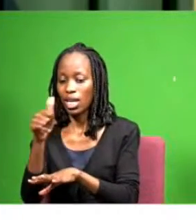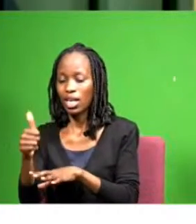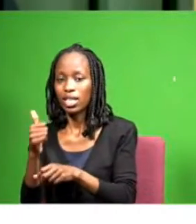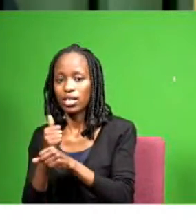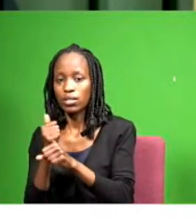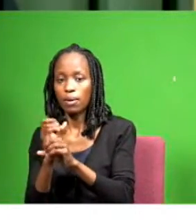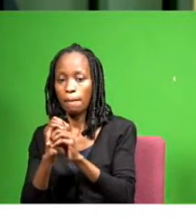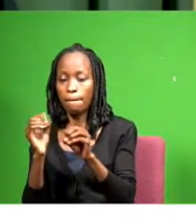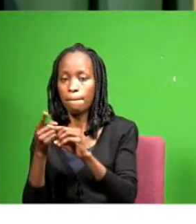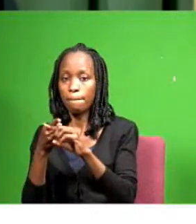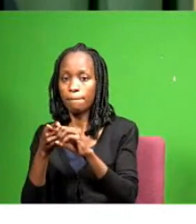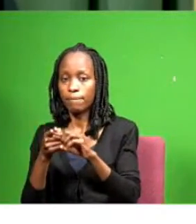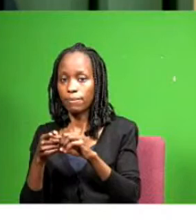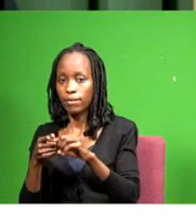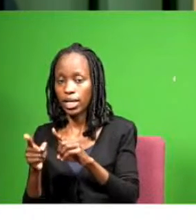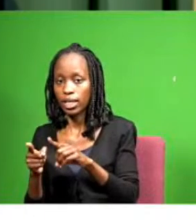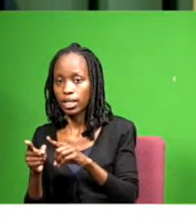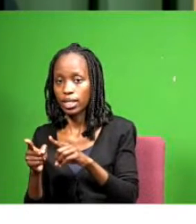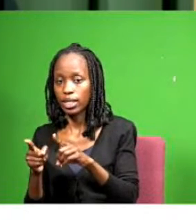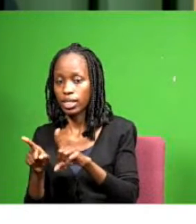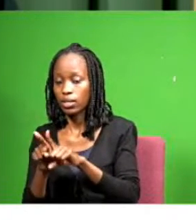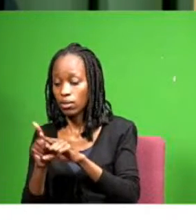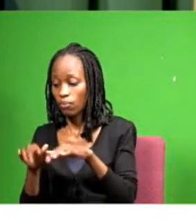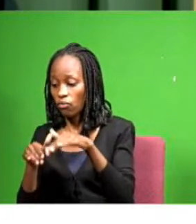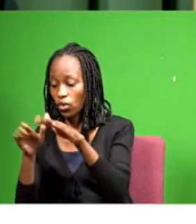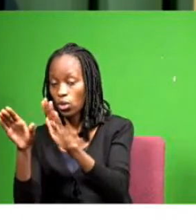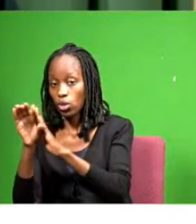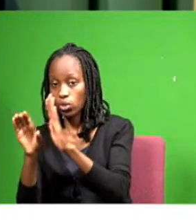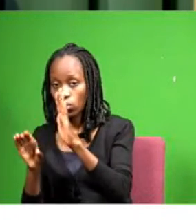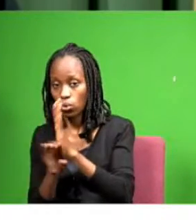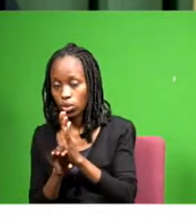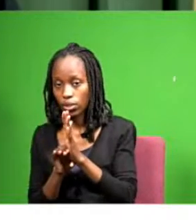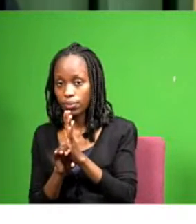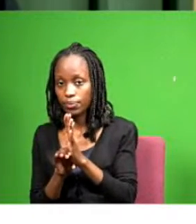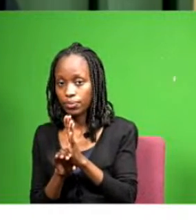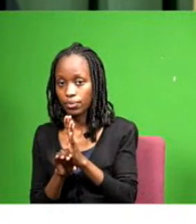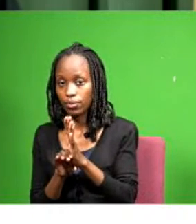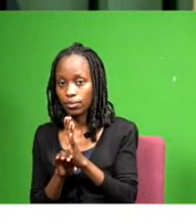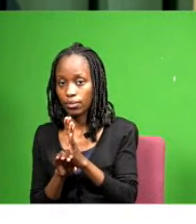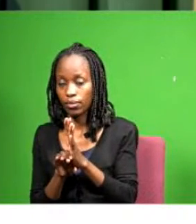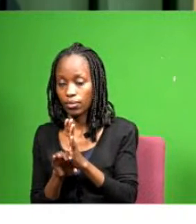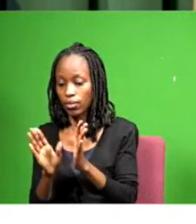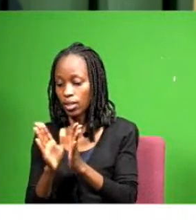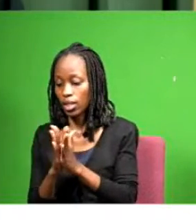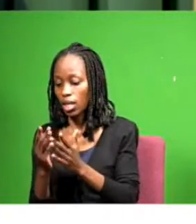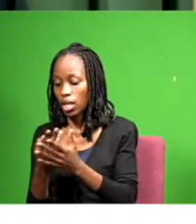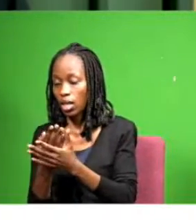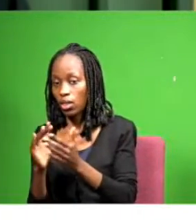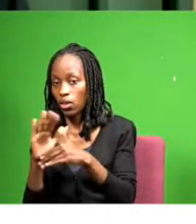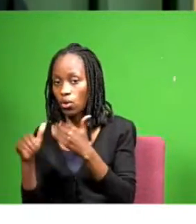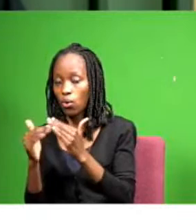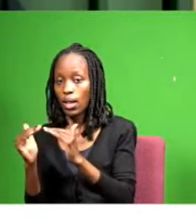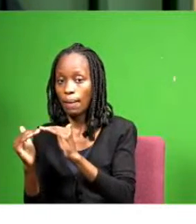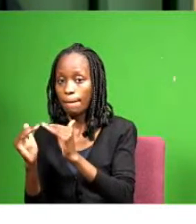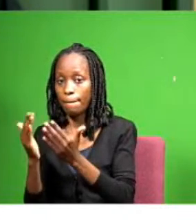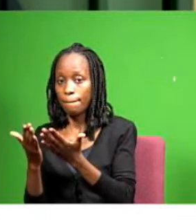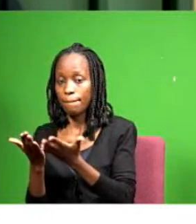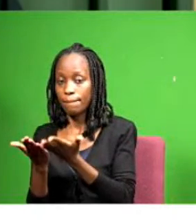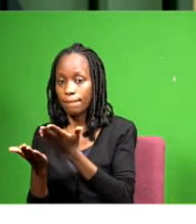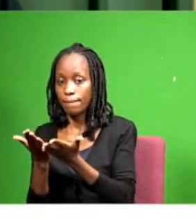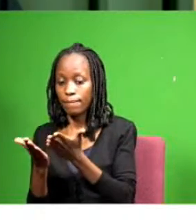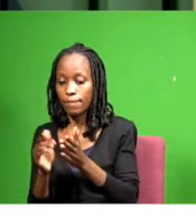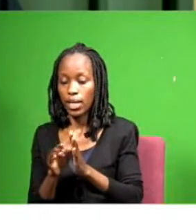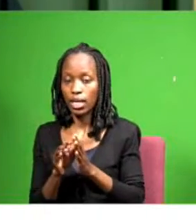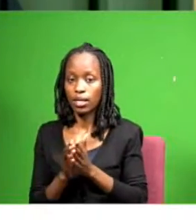but subject only to the usual constitutional and statutory checks and balances. Clause